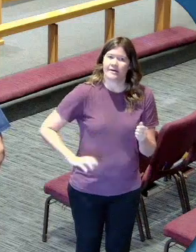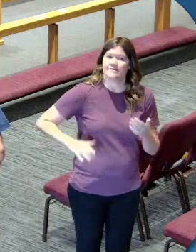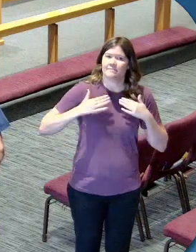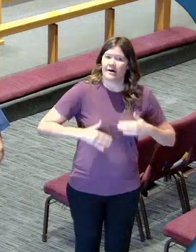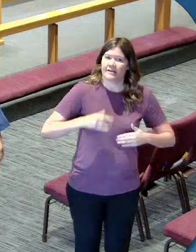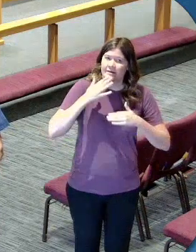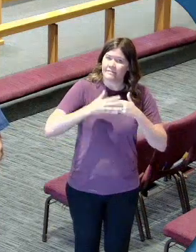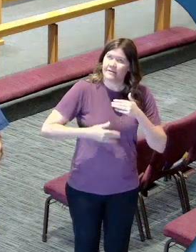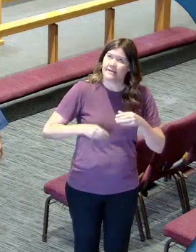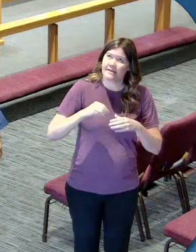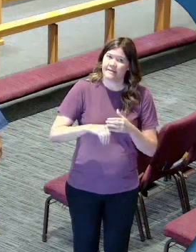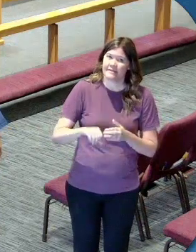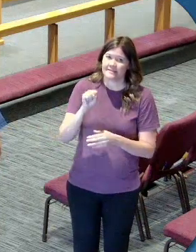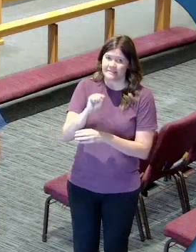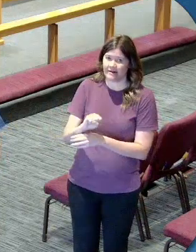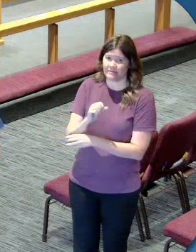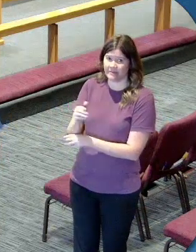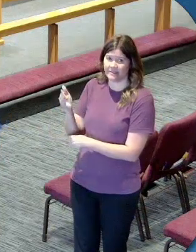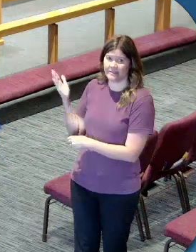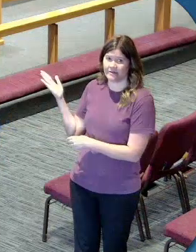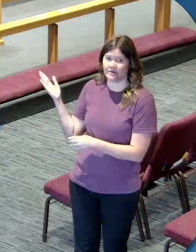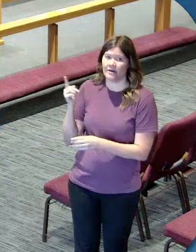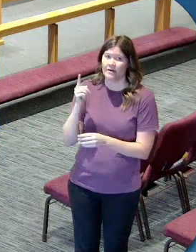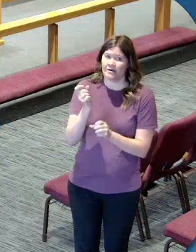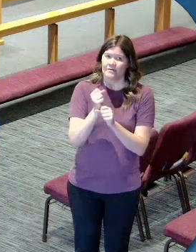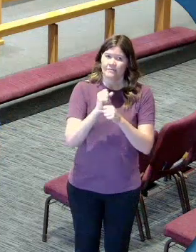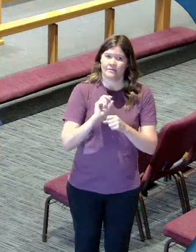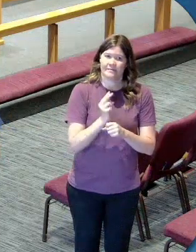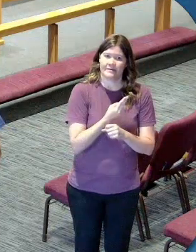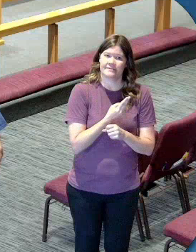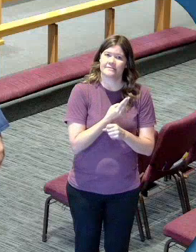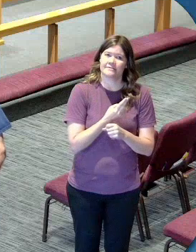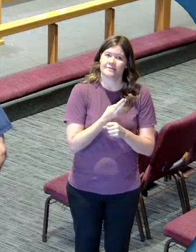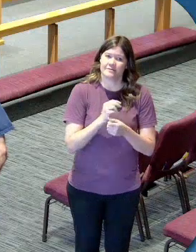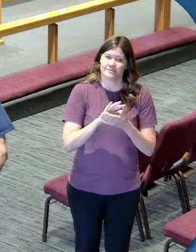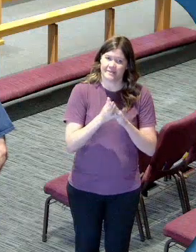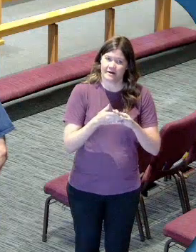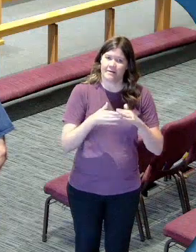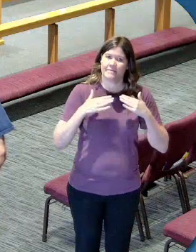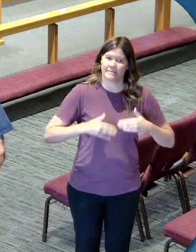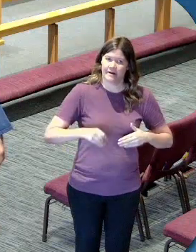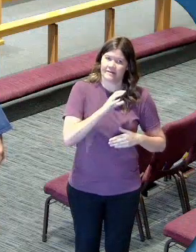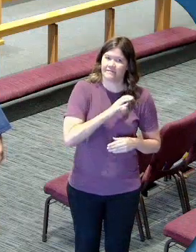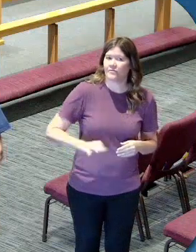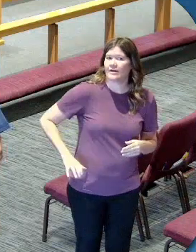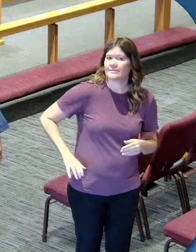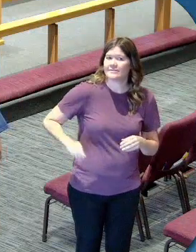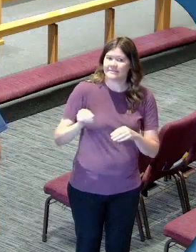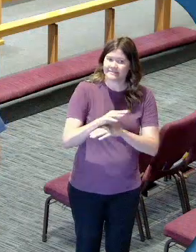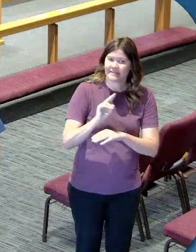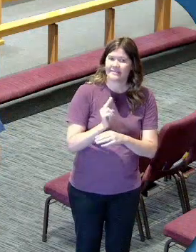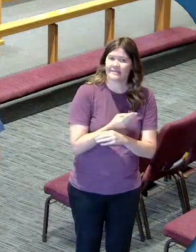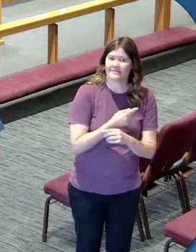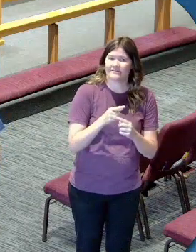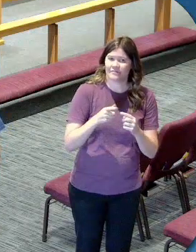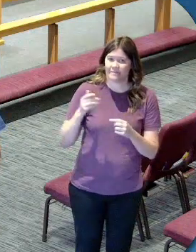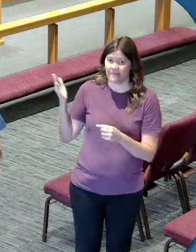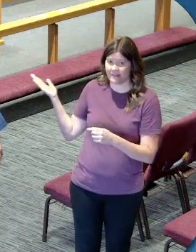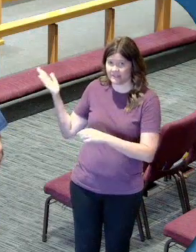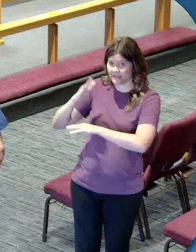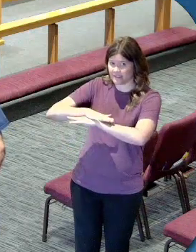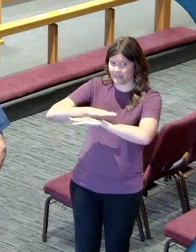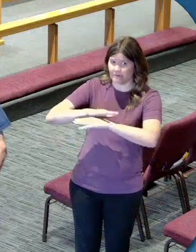this sacrament, you shape us to be the body of Christ. Send us out from this table forgiven and